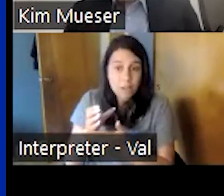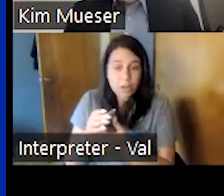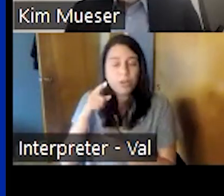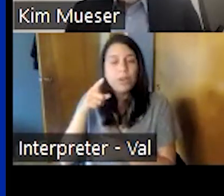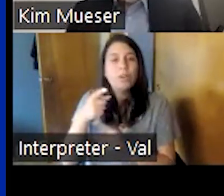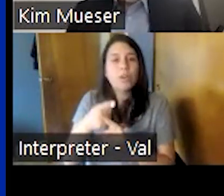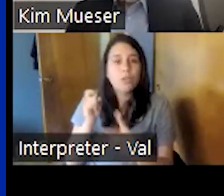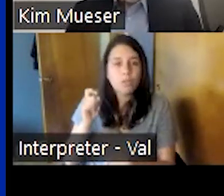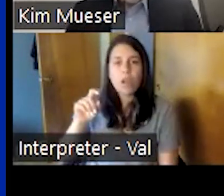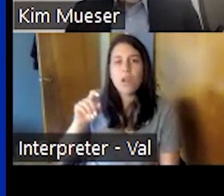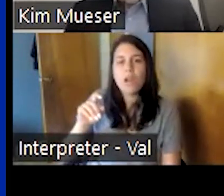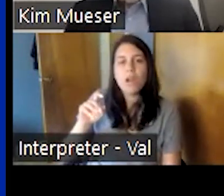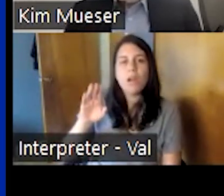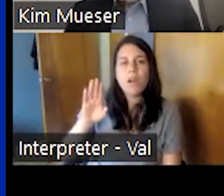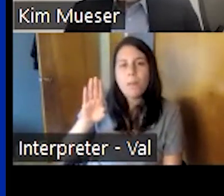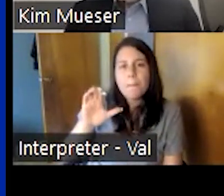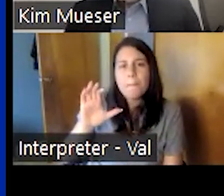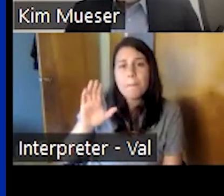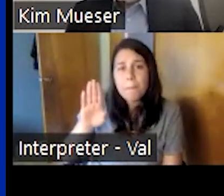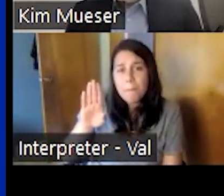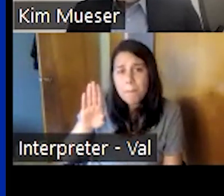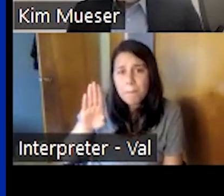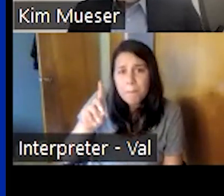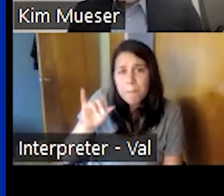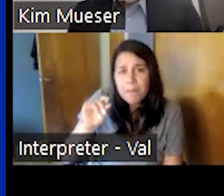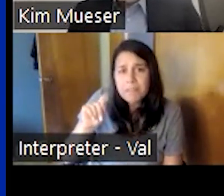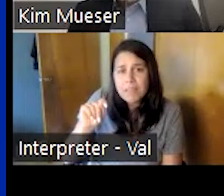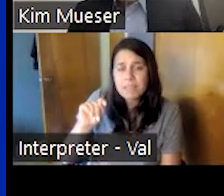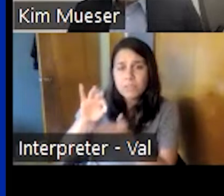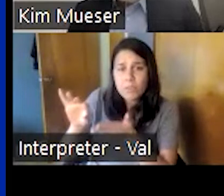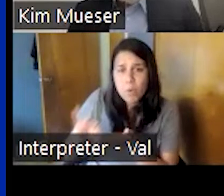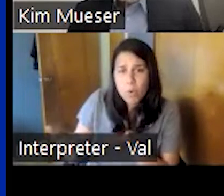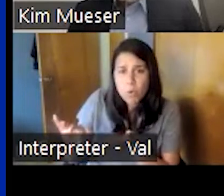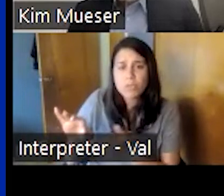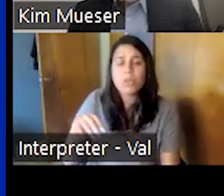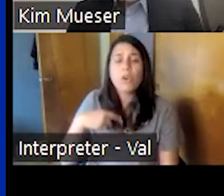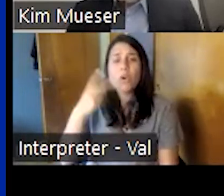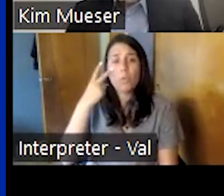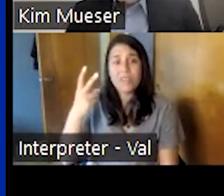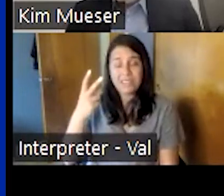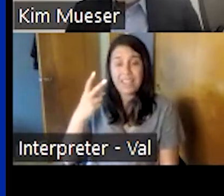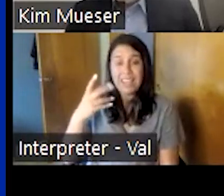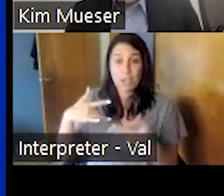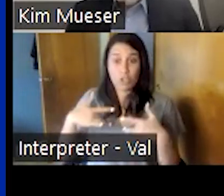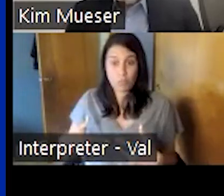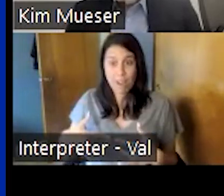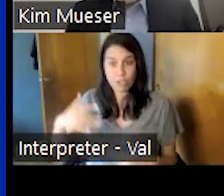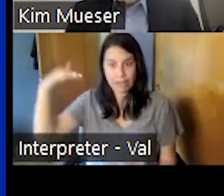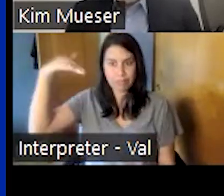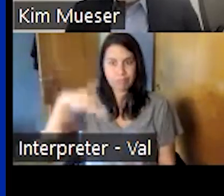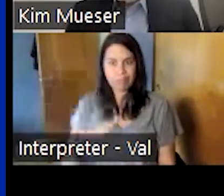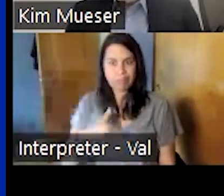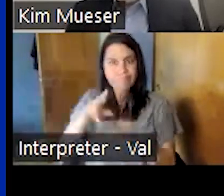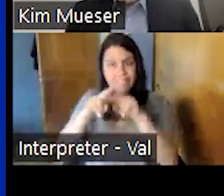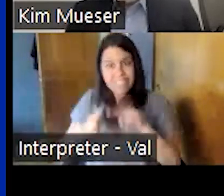Beck Depression Inventory, self-rated depression scale. And you can see, again, decreases in depression that kind of gradually go back